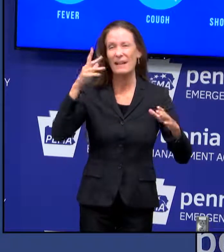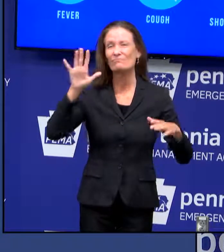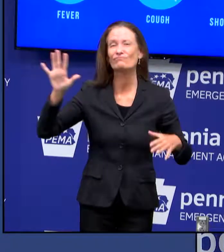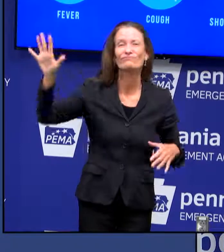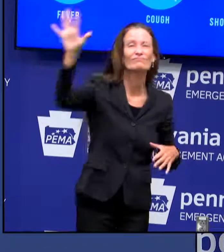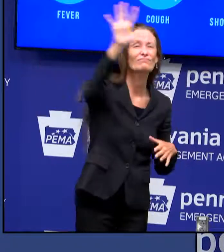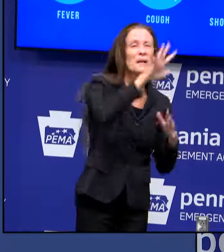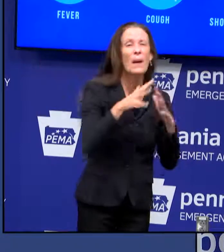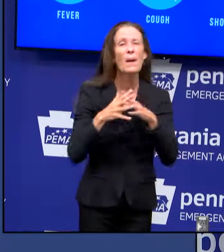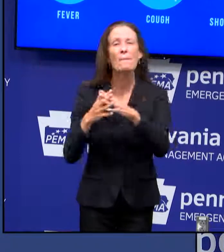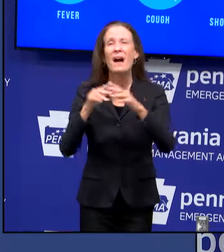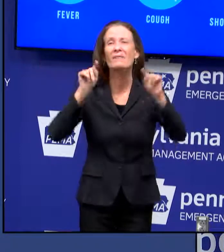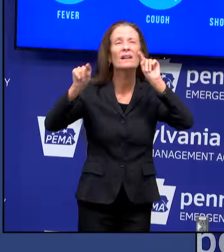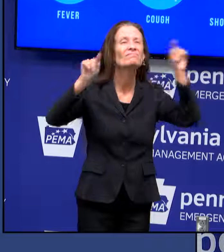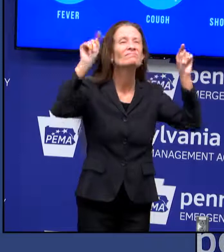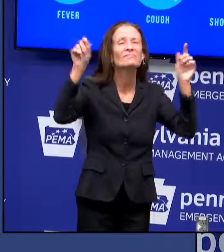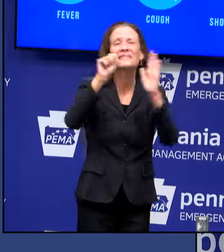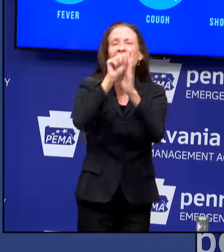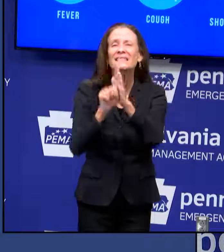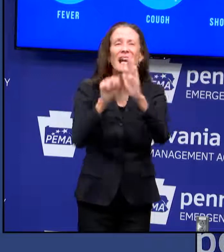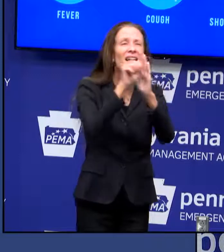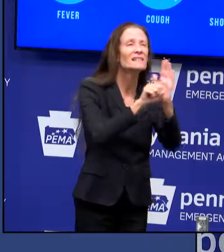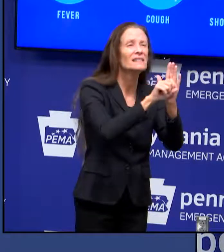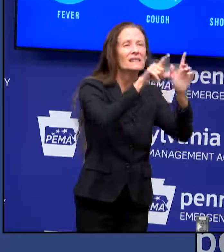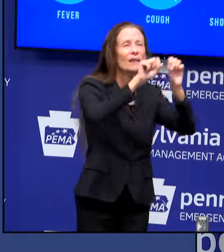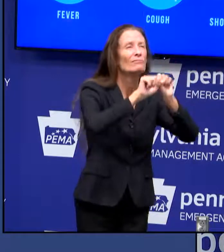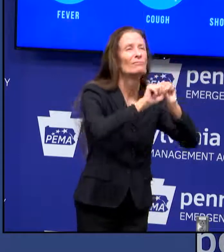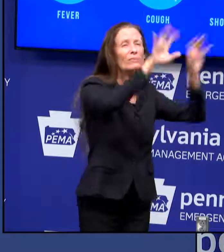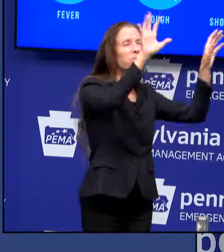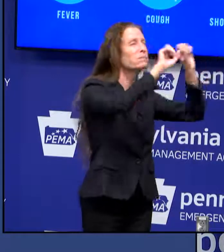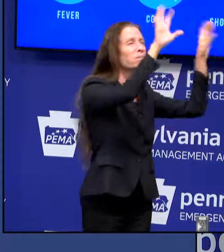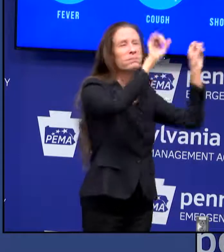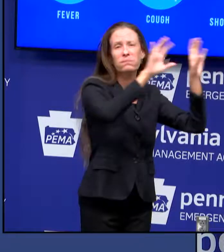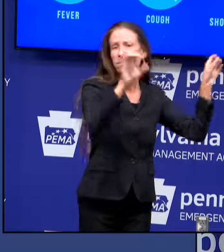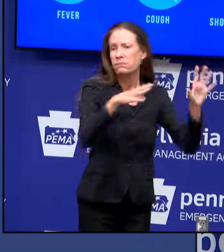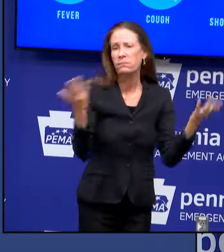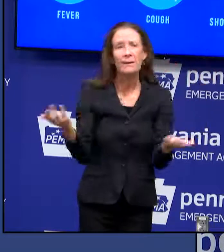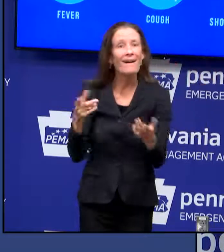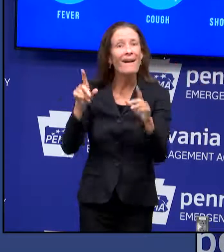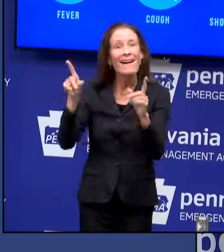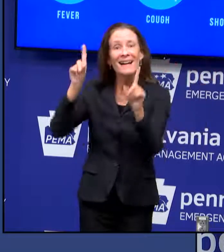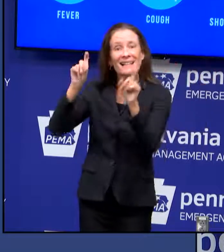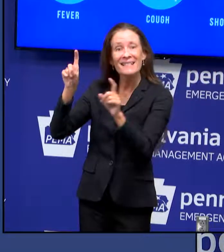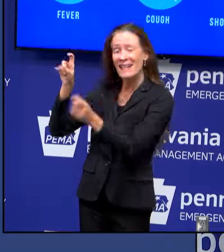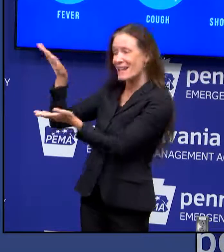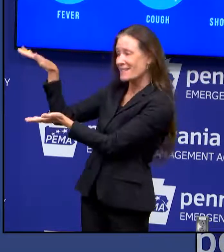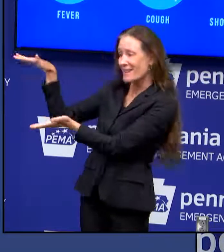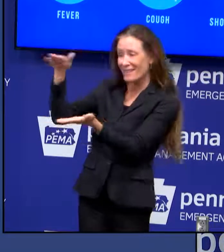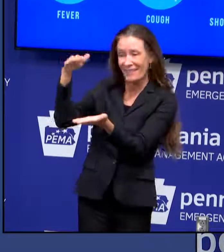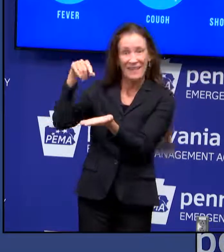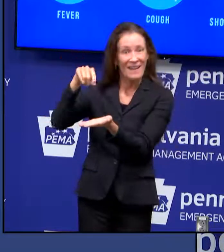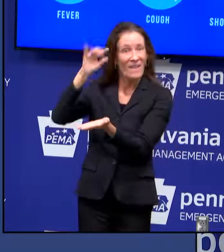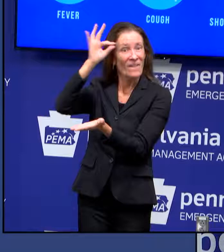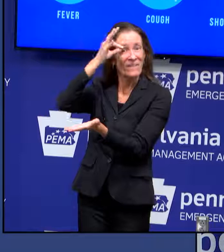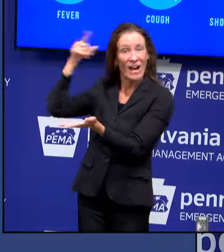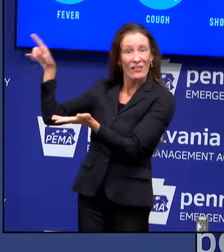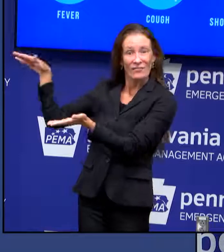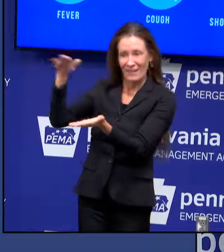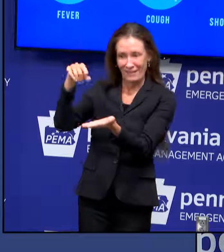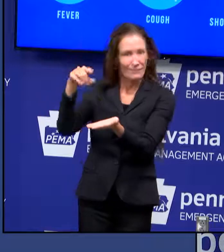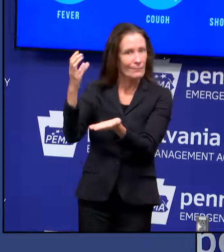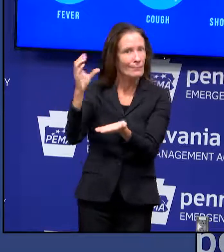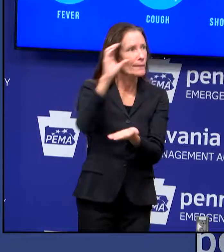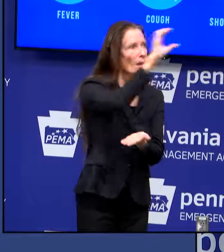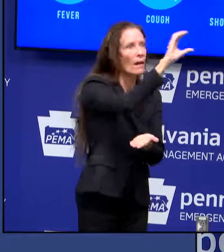in states that are experiencing a major outbreak. And I think the federal government has actually been making sure that some of these